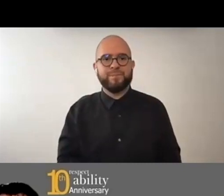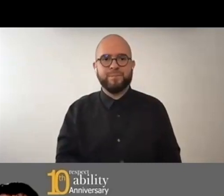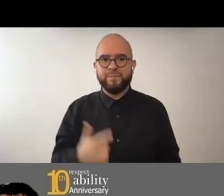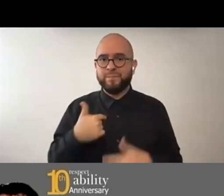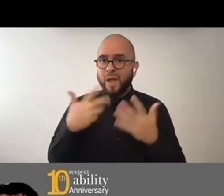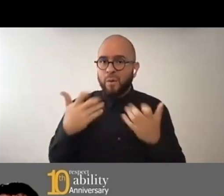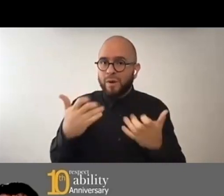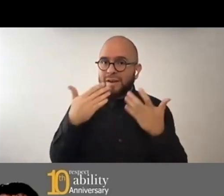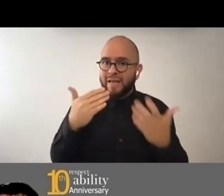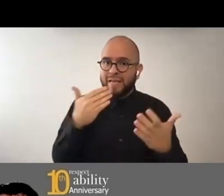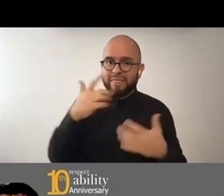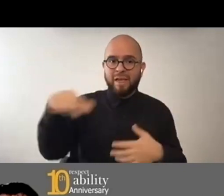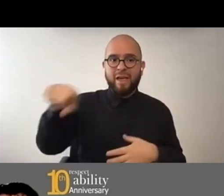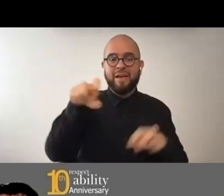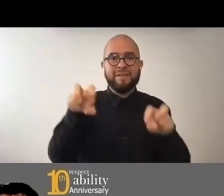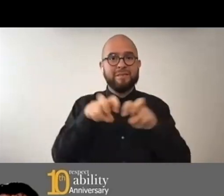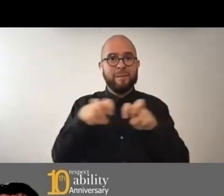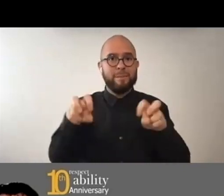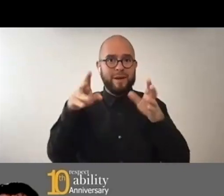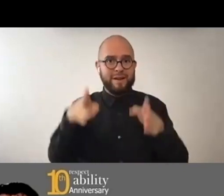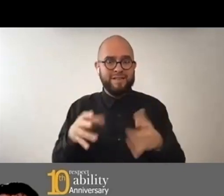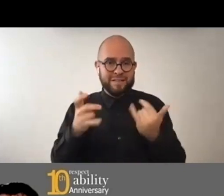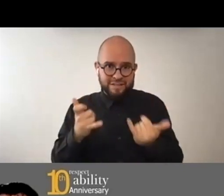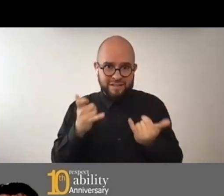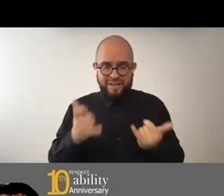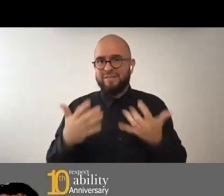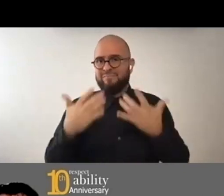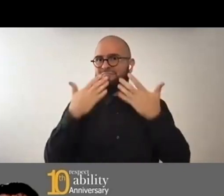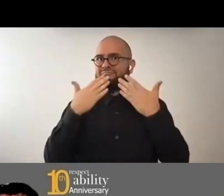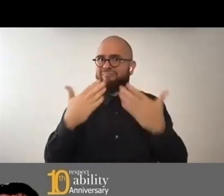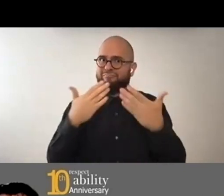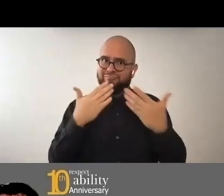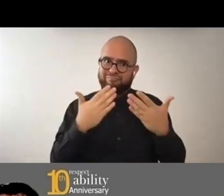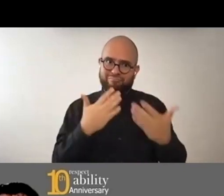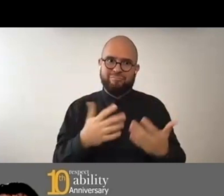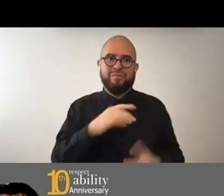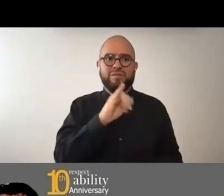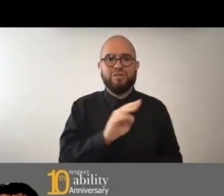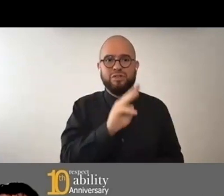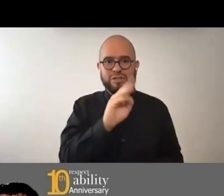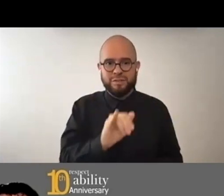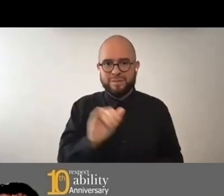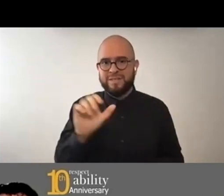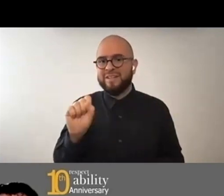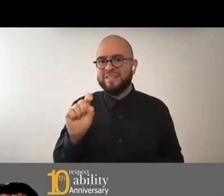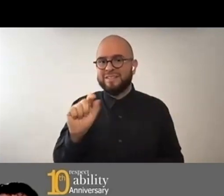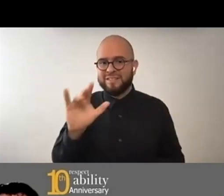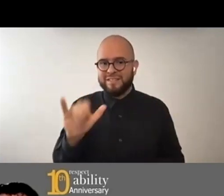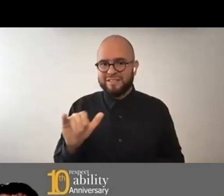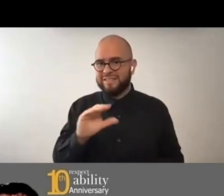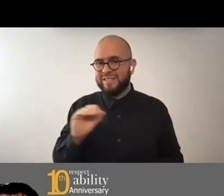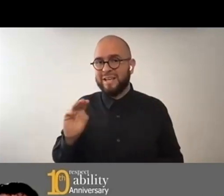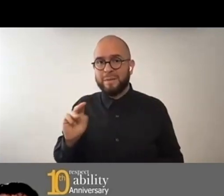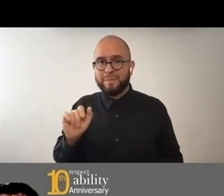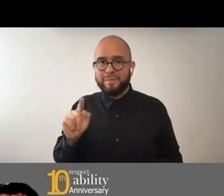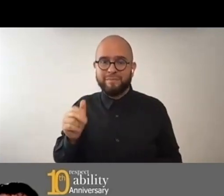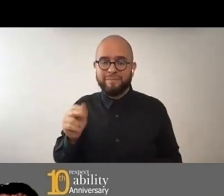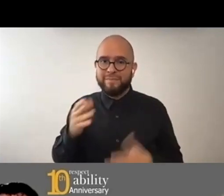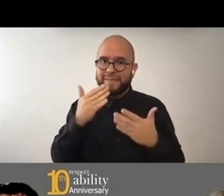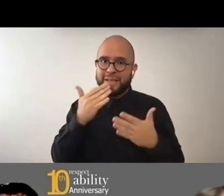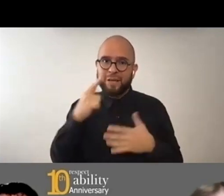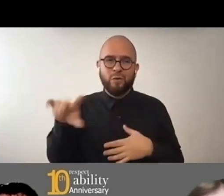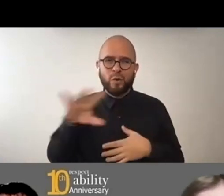wonderful panelists here today. I really appreciate having Jimmy, Stacy, and Matan to share all of this insight and their role in